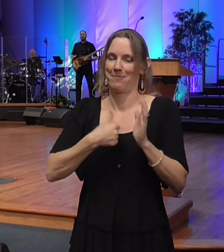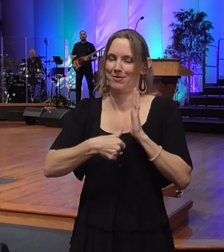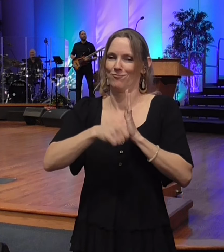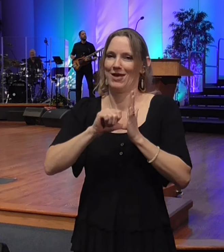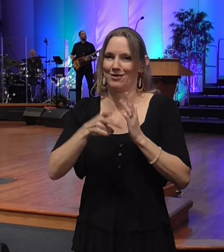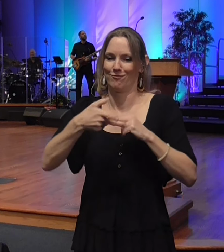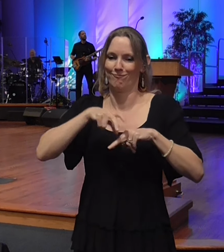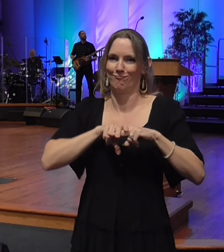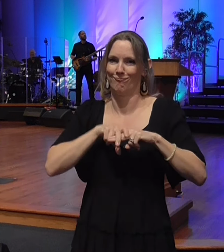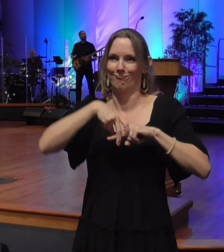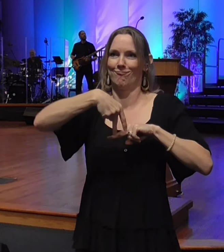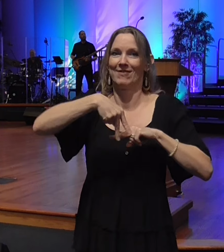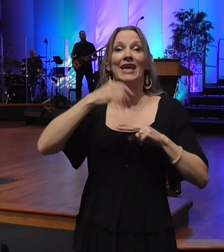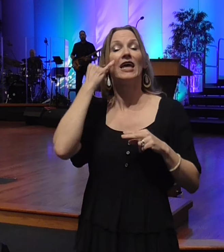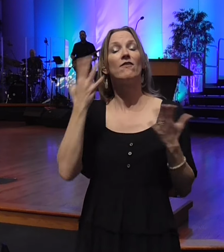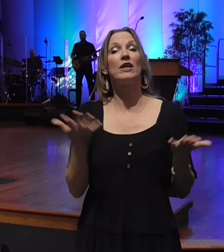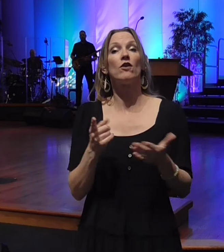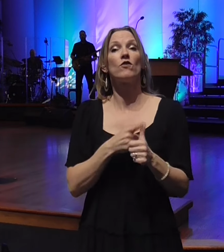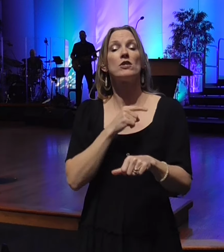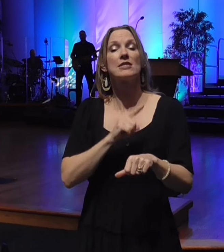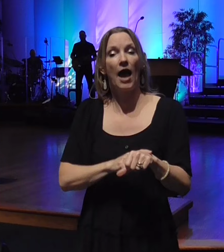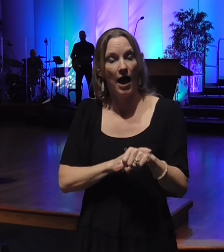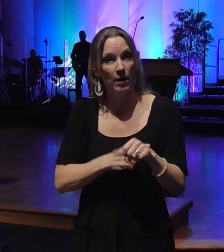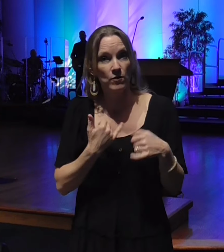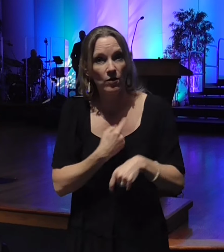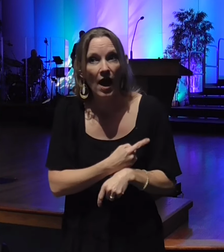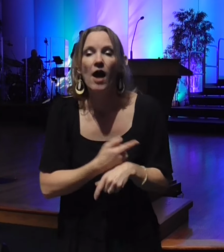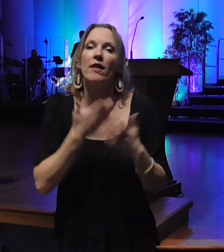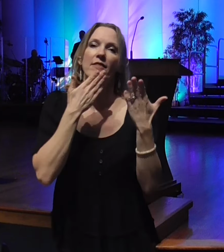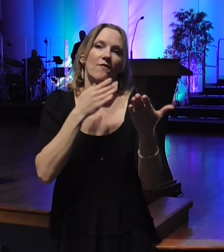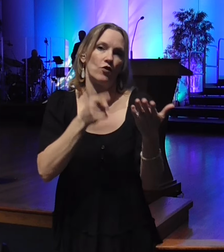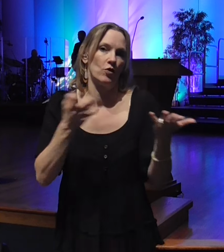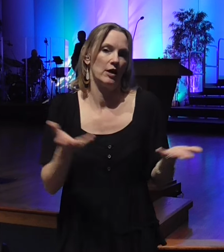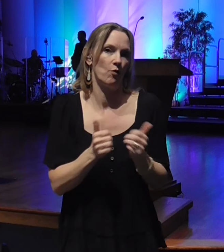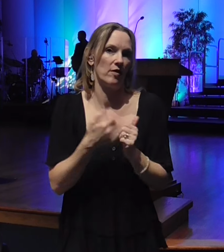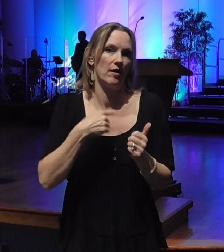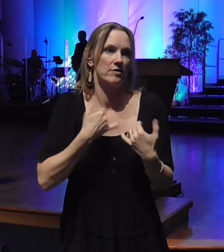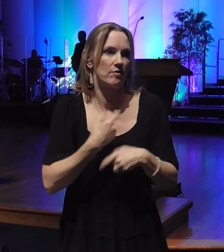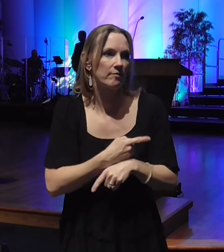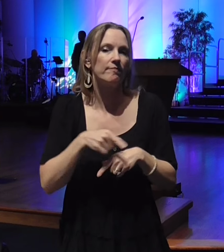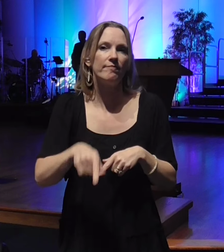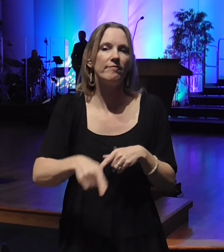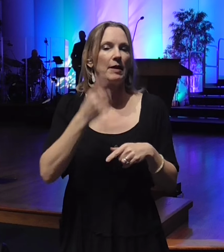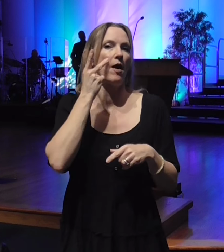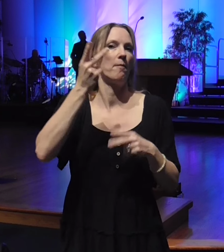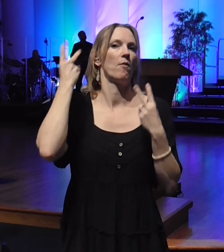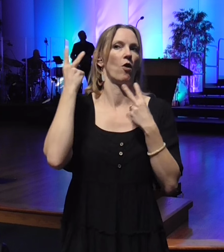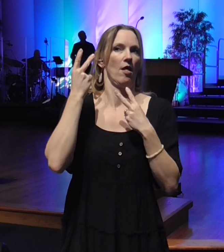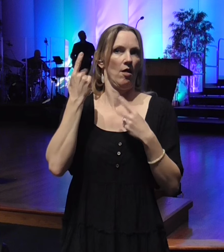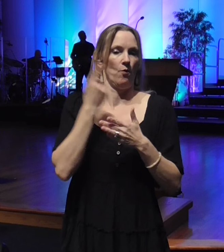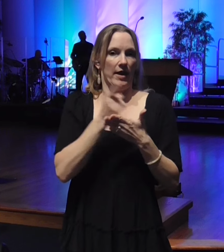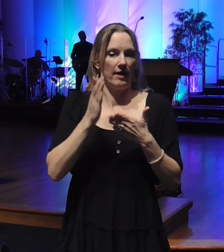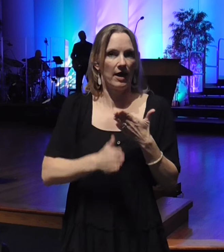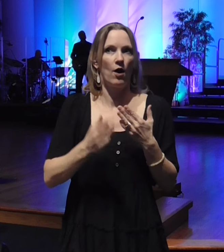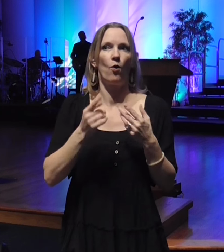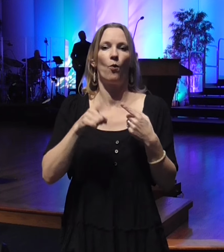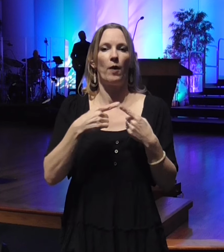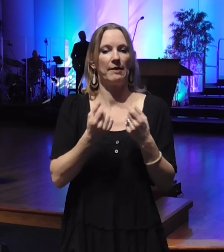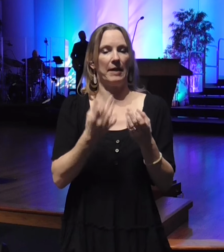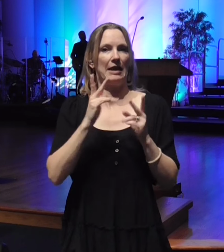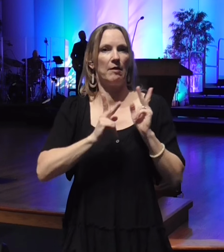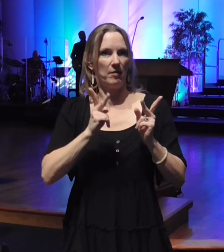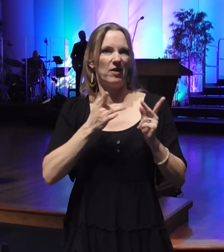If you are here for the first time, we're very thankful to have you with us on this Memorial Day weekend when many people